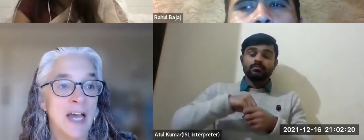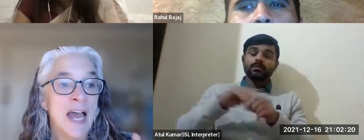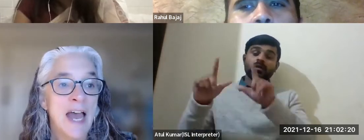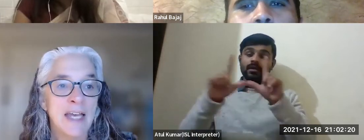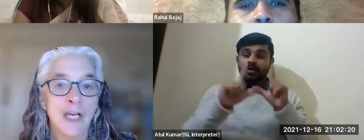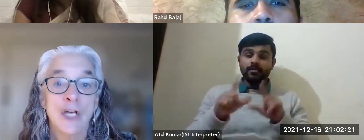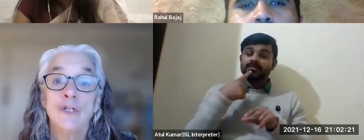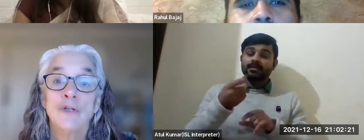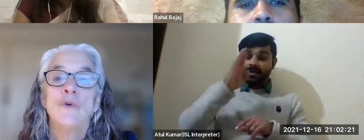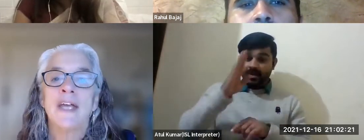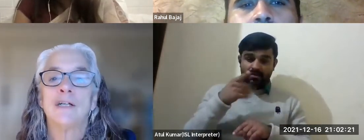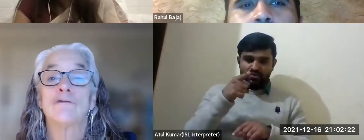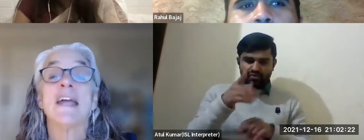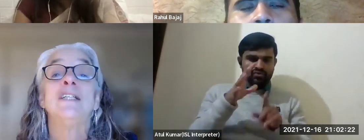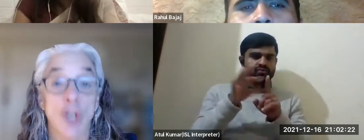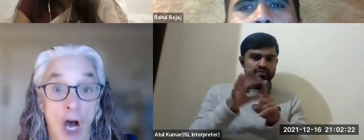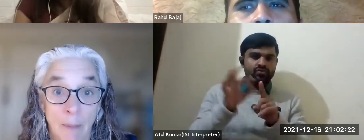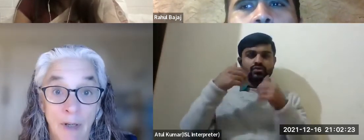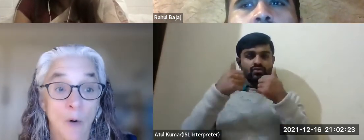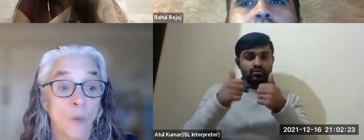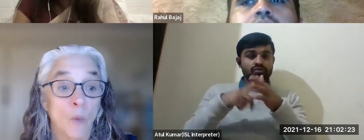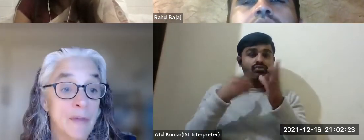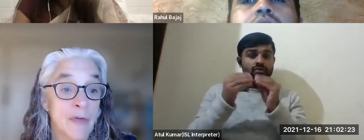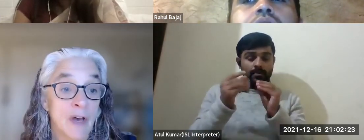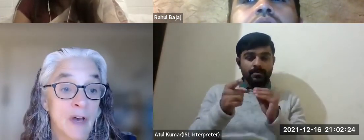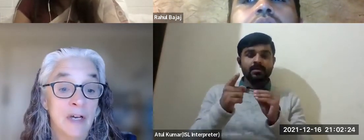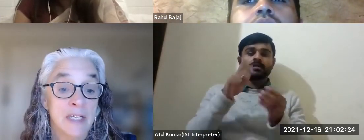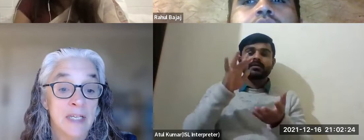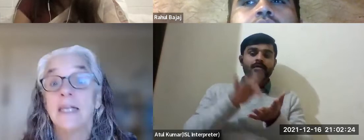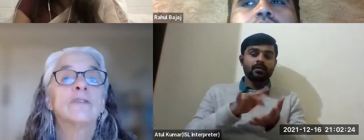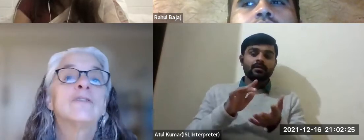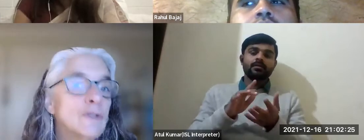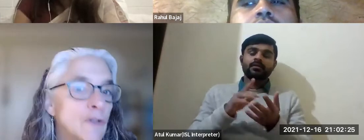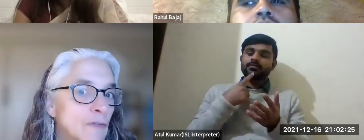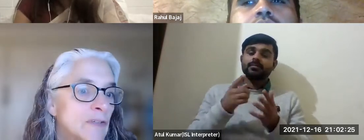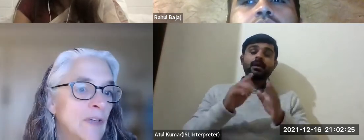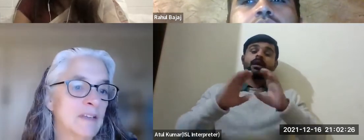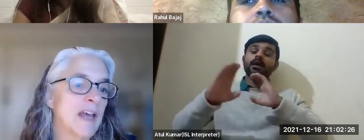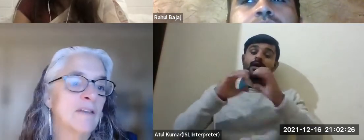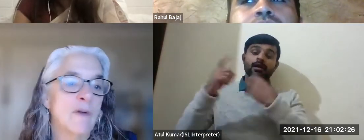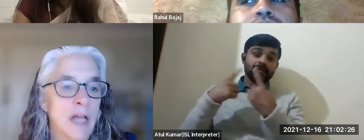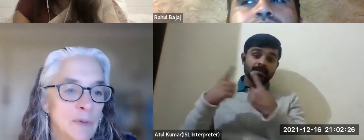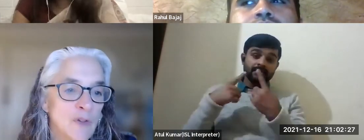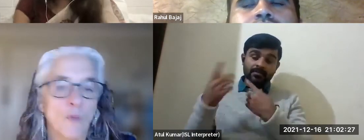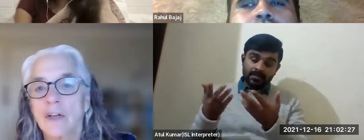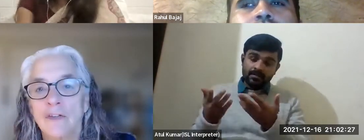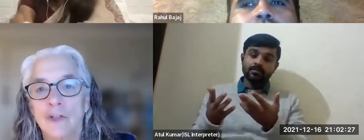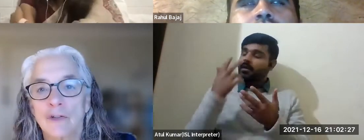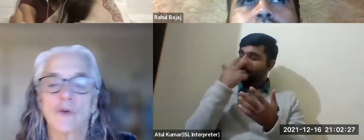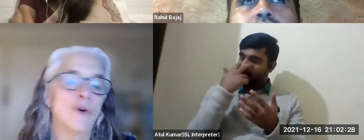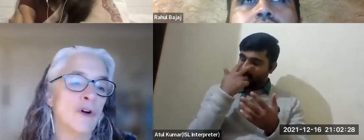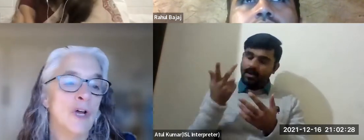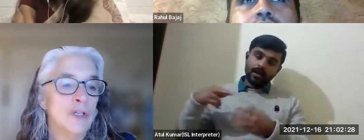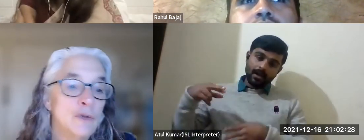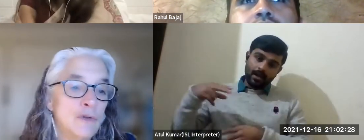is saying, hey, you do a great job with, say, customer service. Say if a blind person walks into